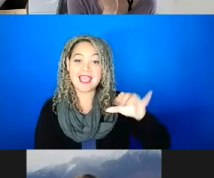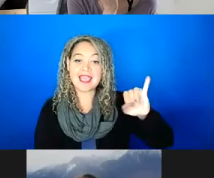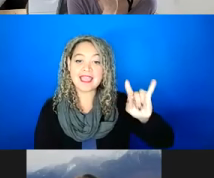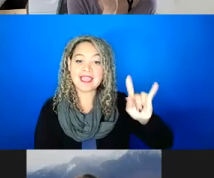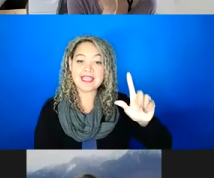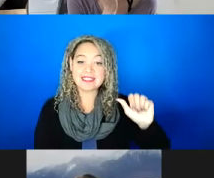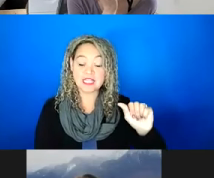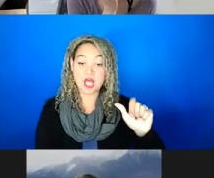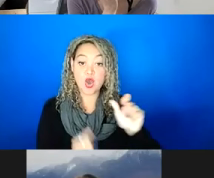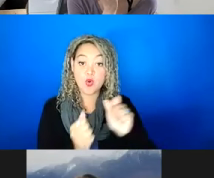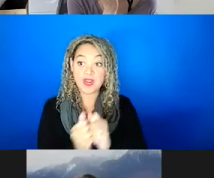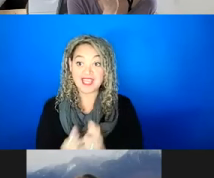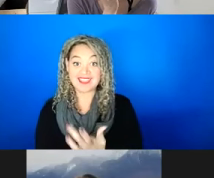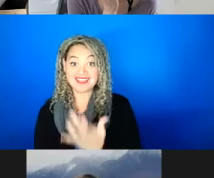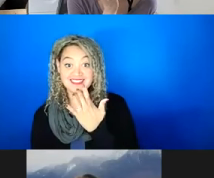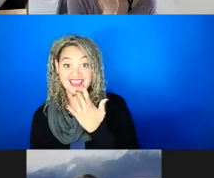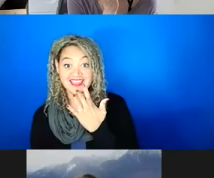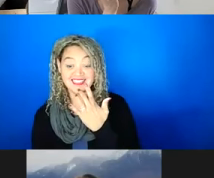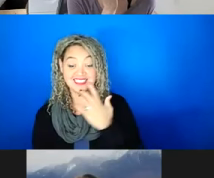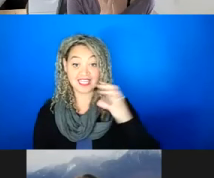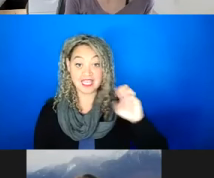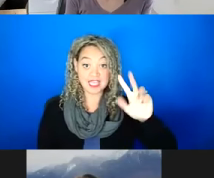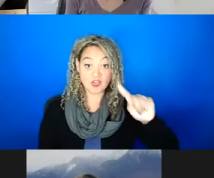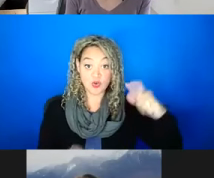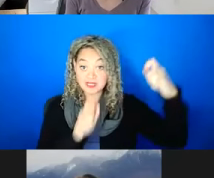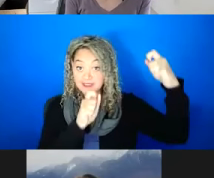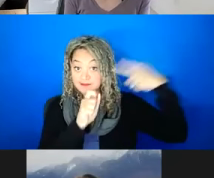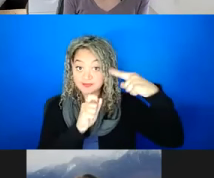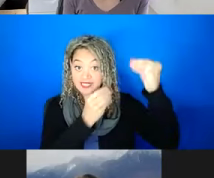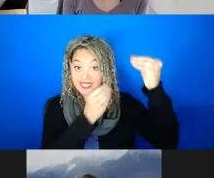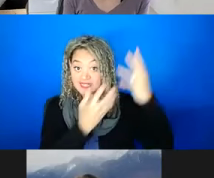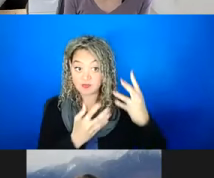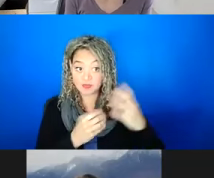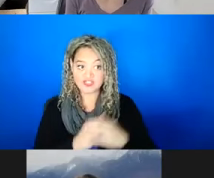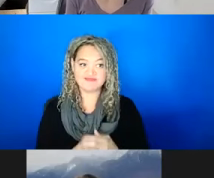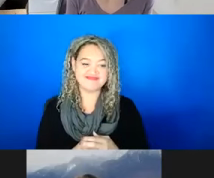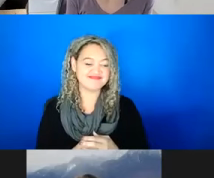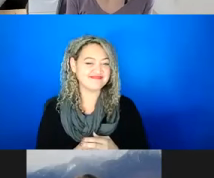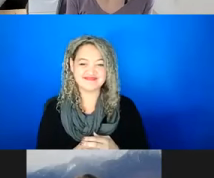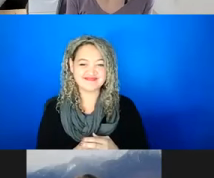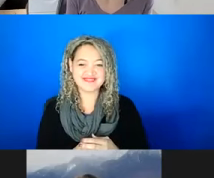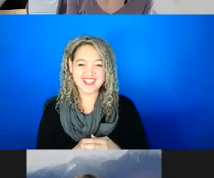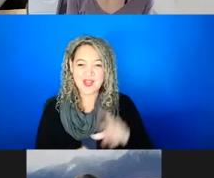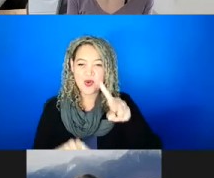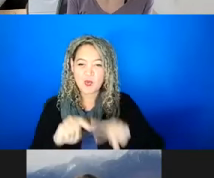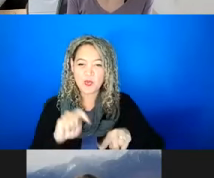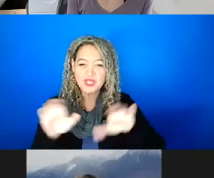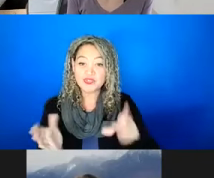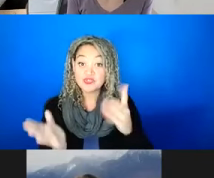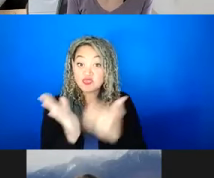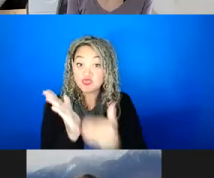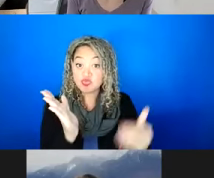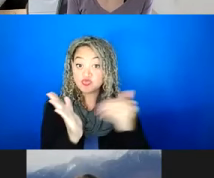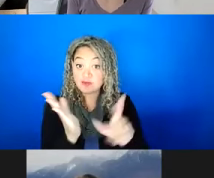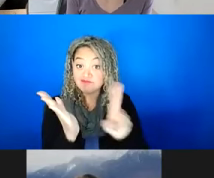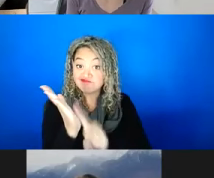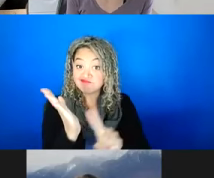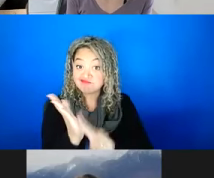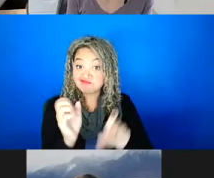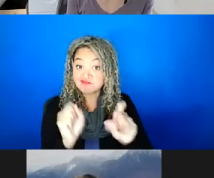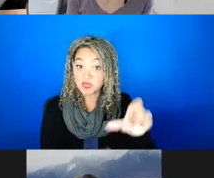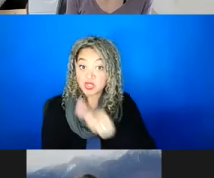and information from the cortex. So since we couldn't do that repetition study, we could do something